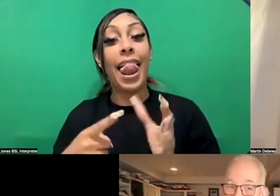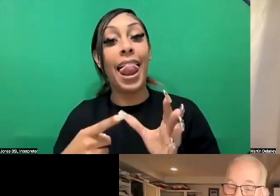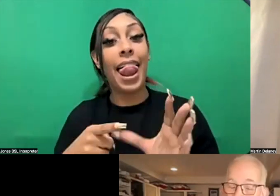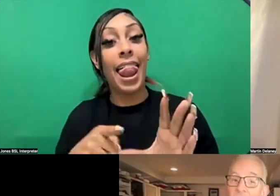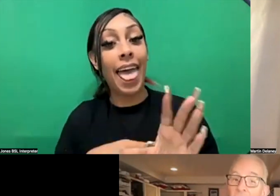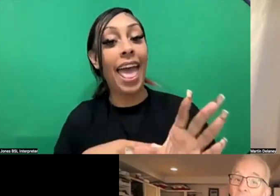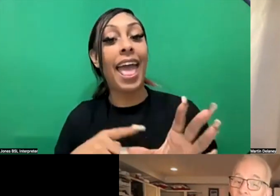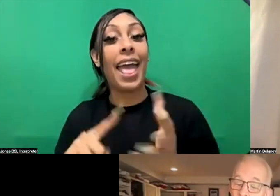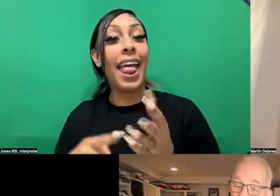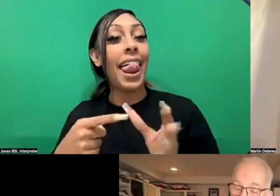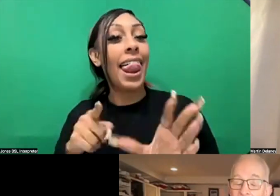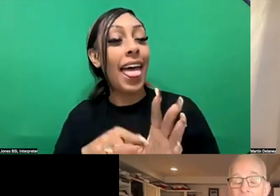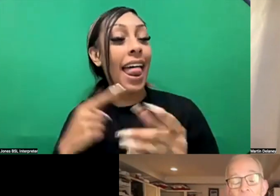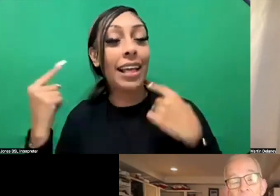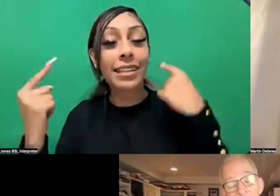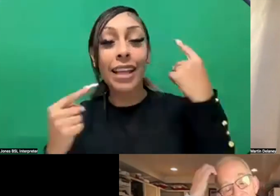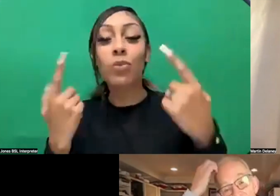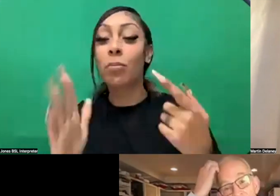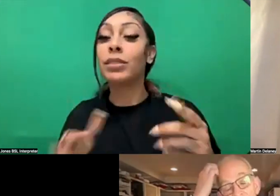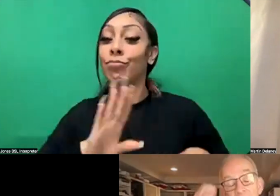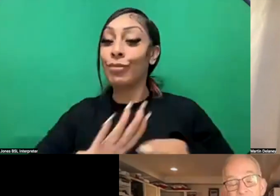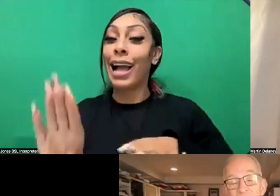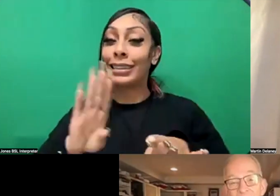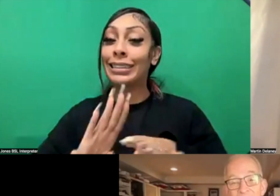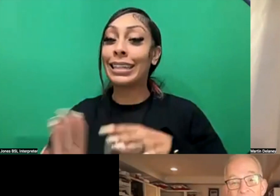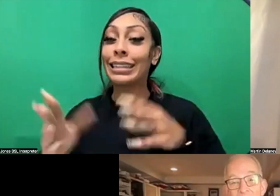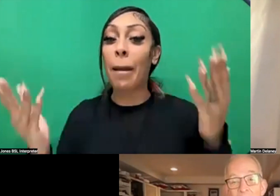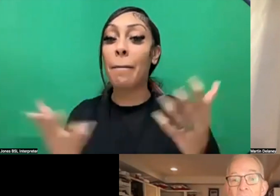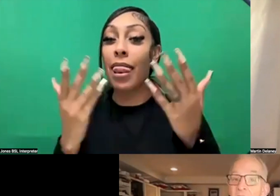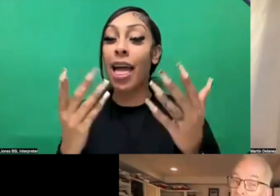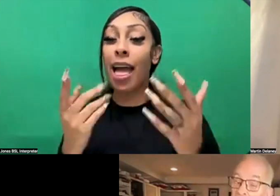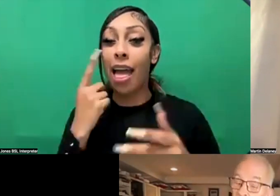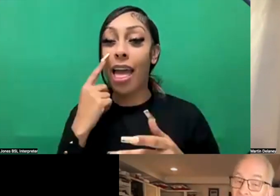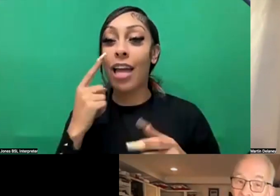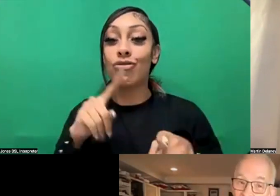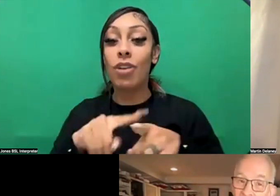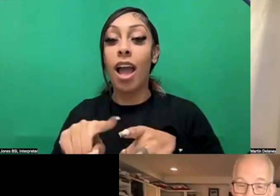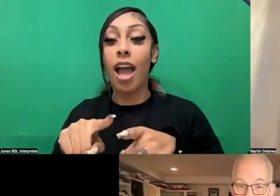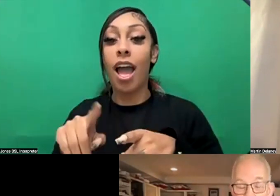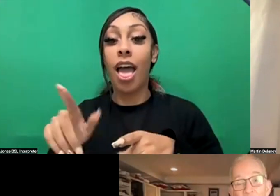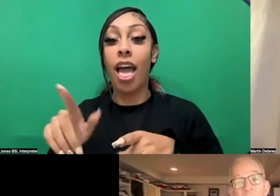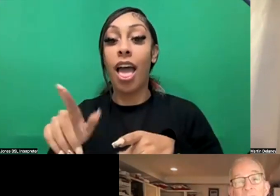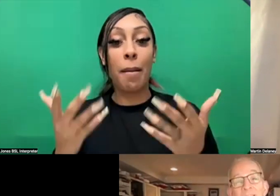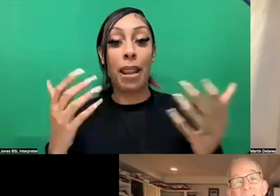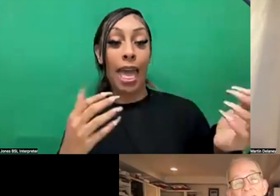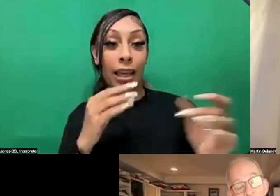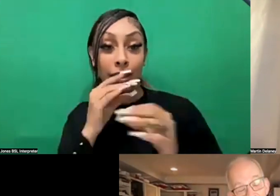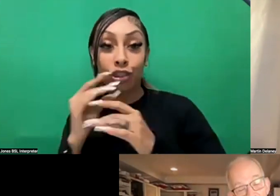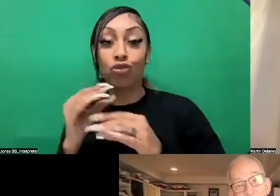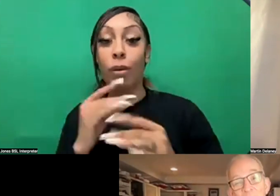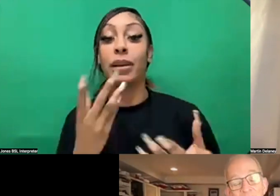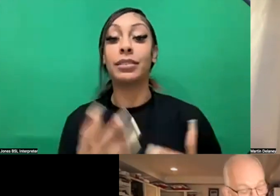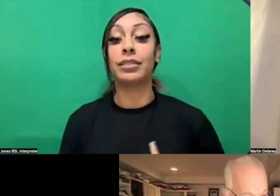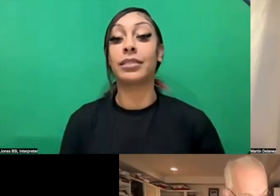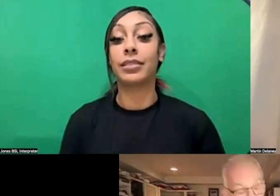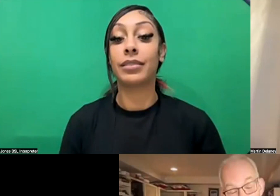have to practice and try to play like the player of that instrument would really play, which is